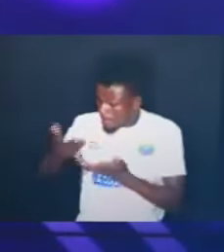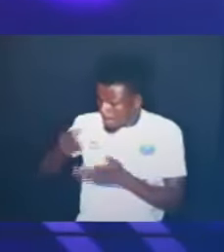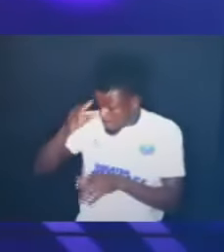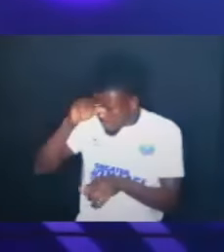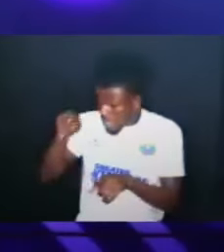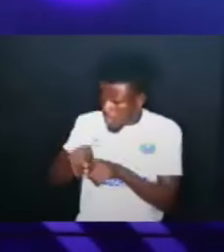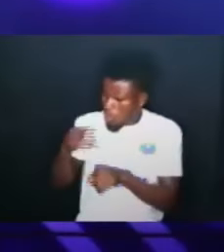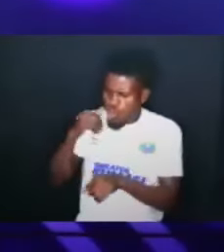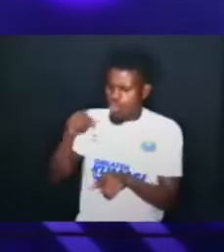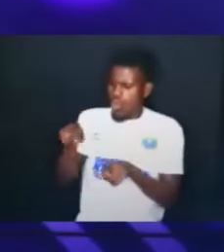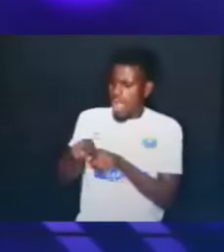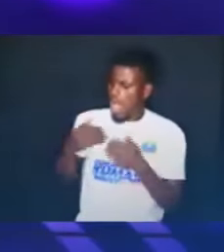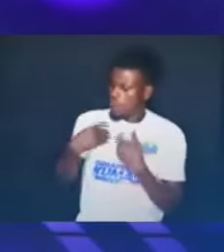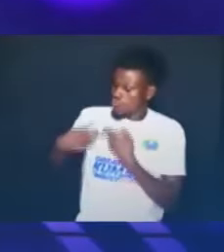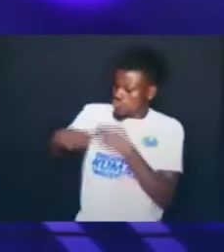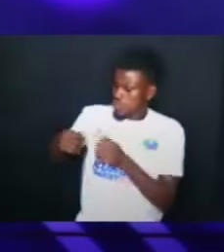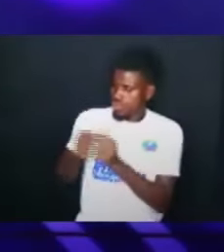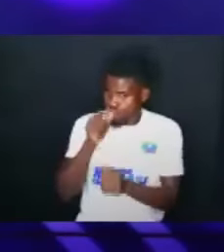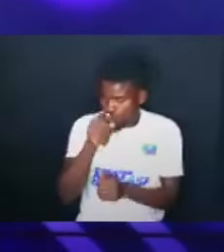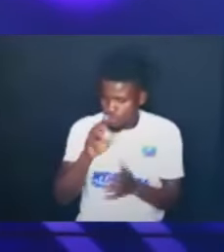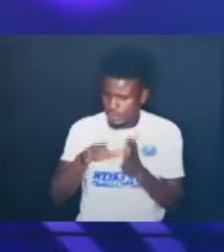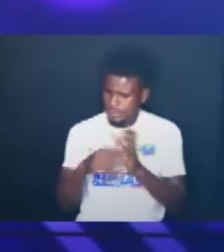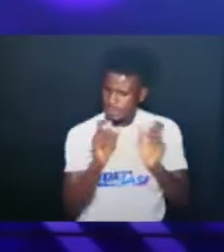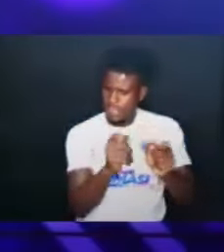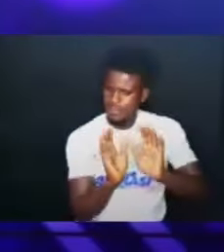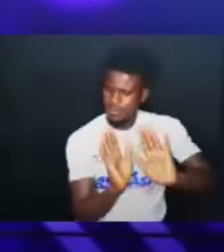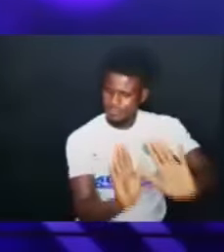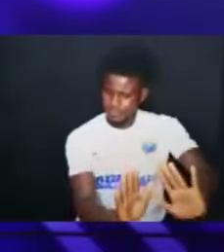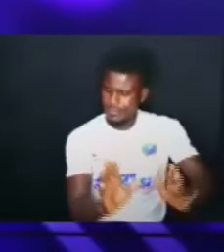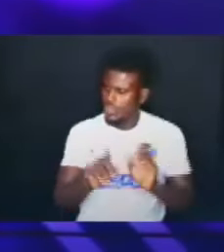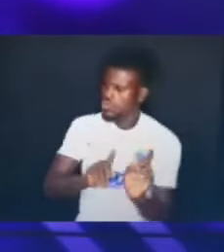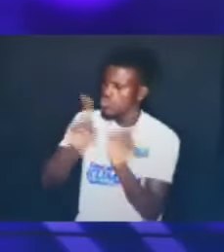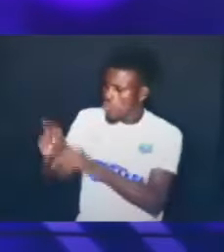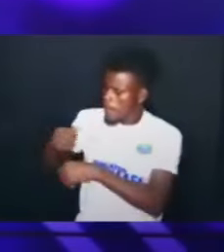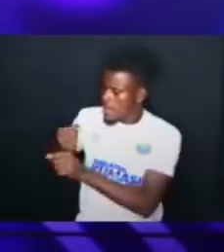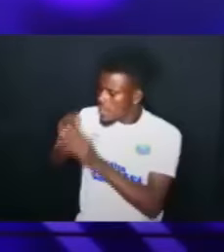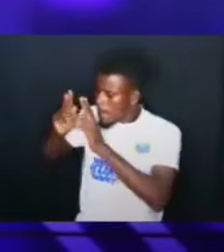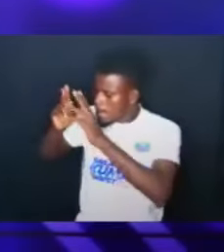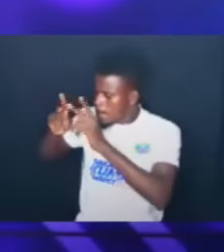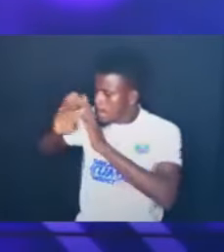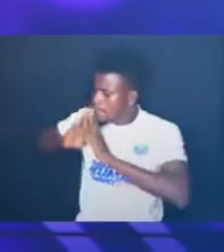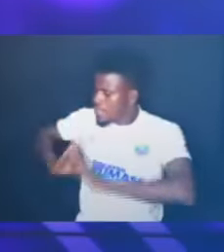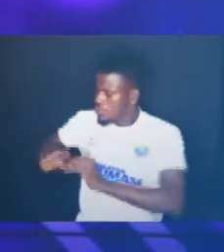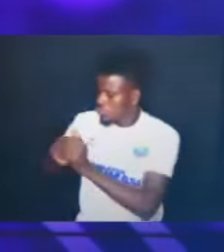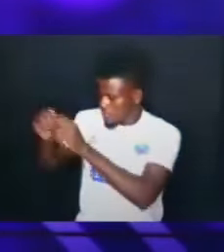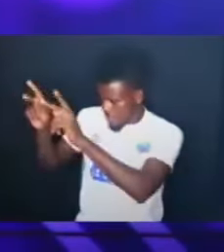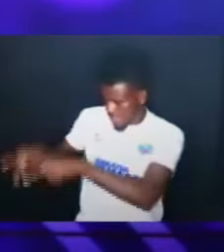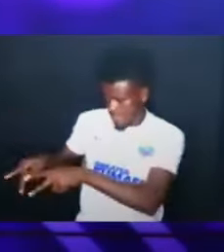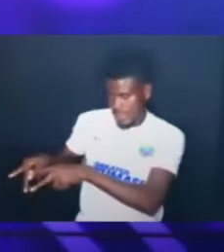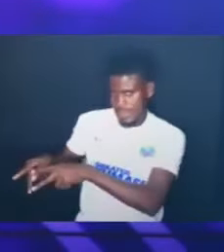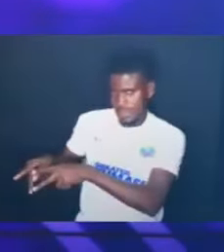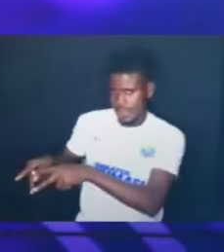you, leave your gift there in front of the altar. First, go and reconcile them.